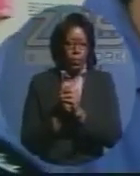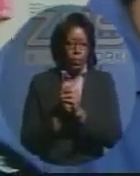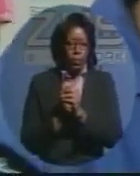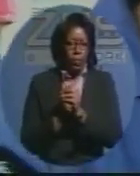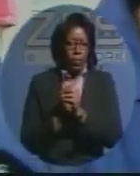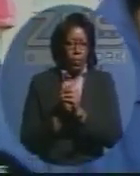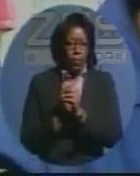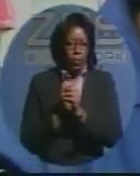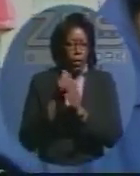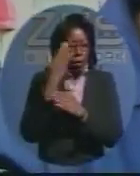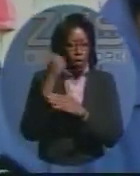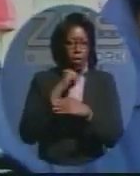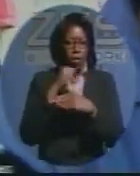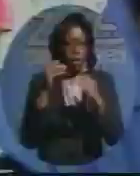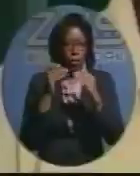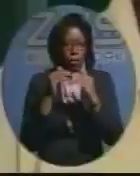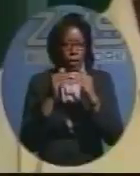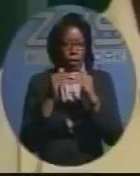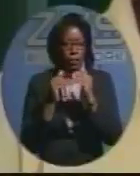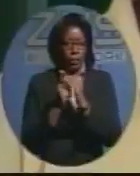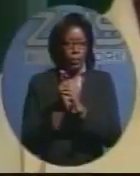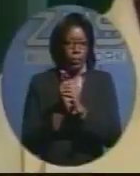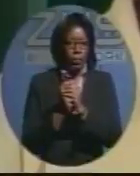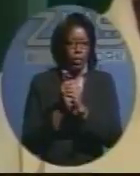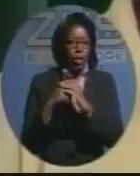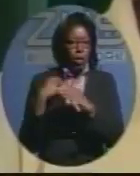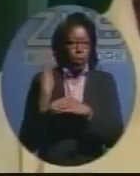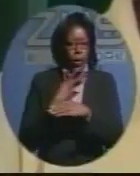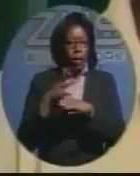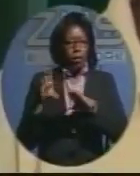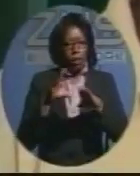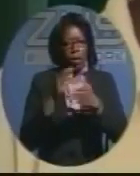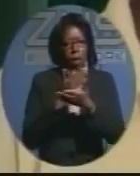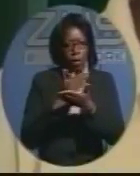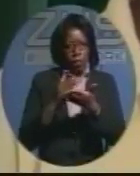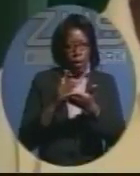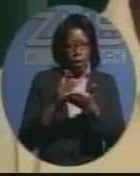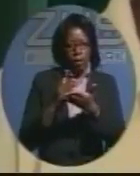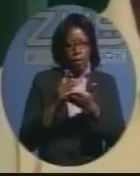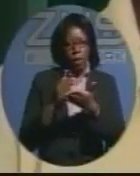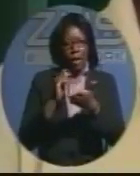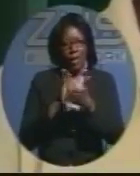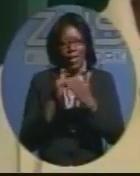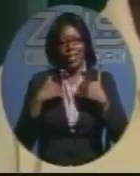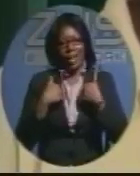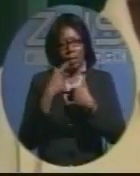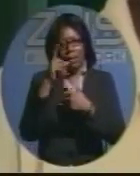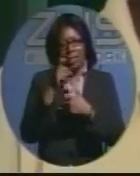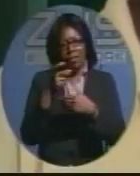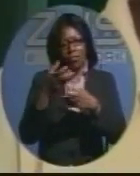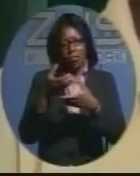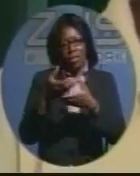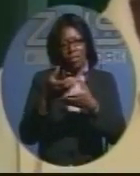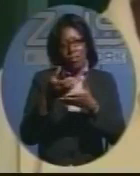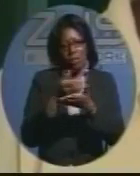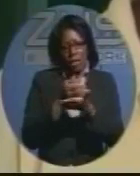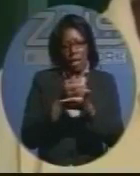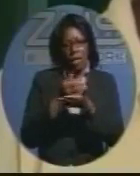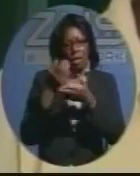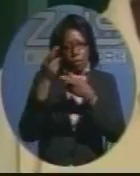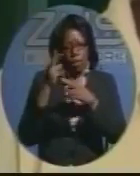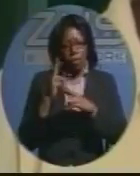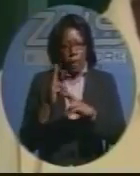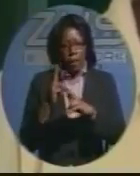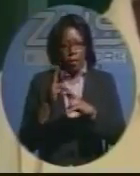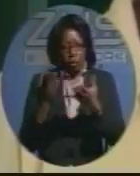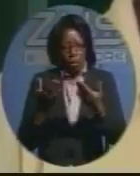because that's unfair to the animal. We've done our part, and I think it's only fair now the animals need some respect. And I think that